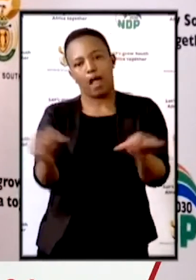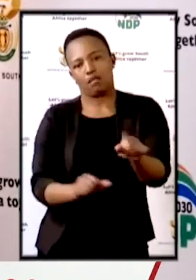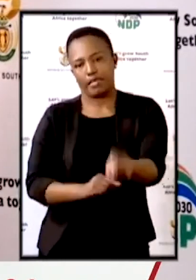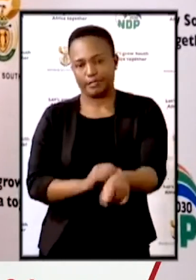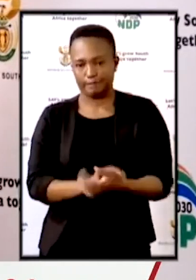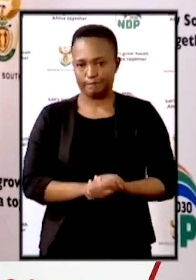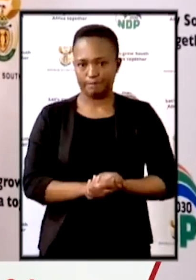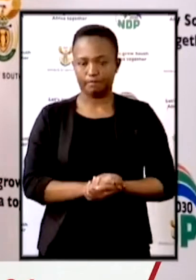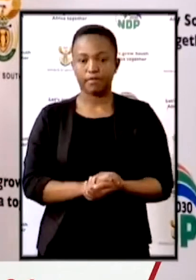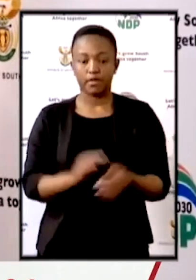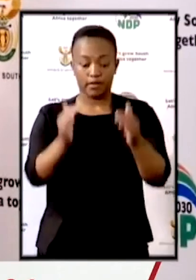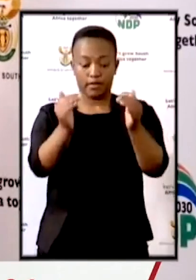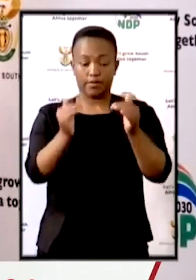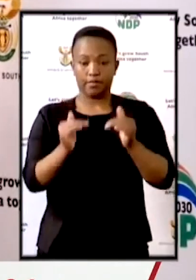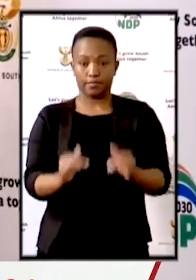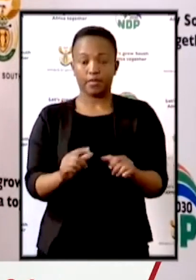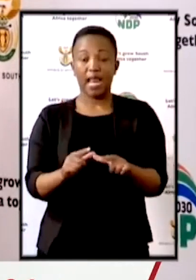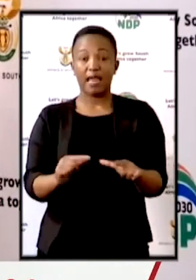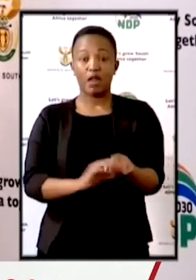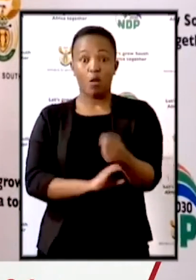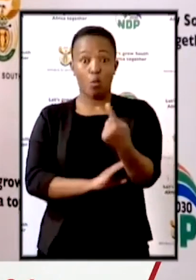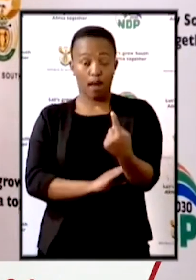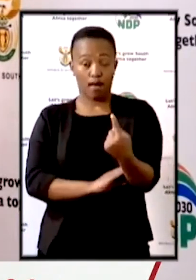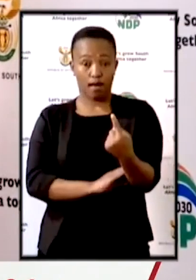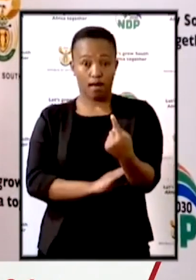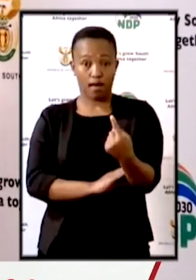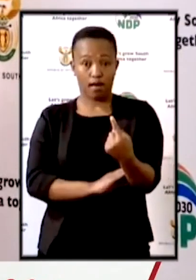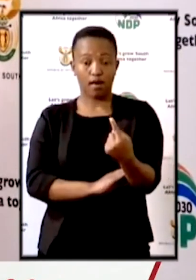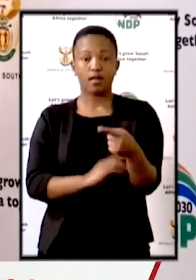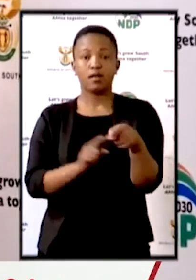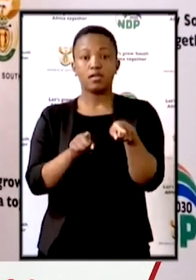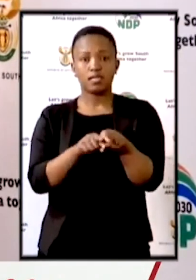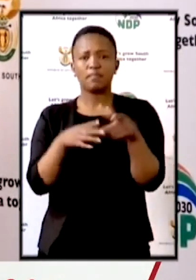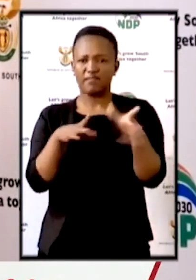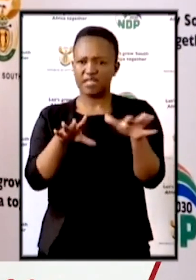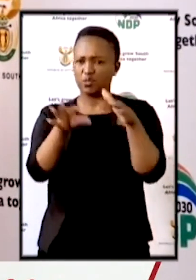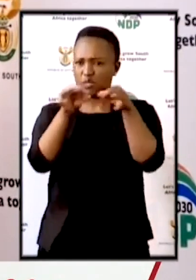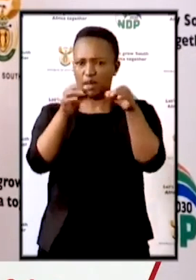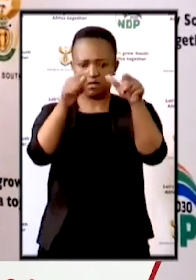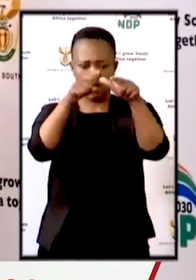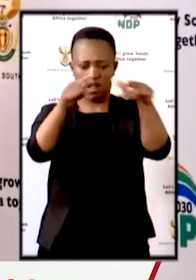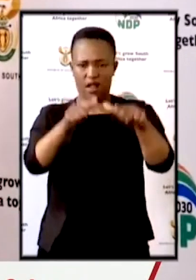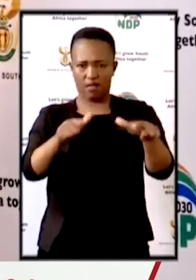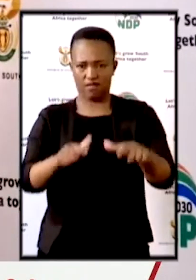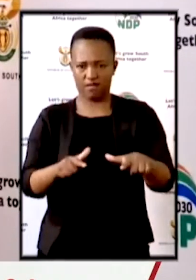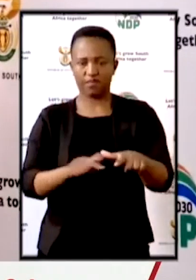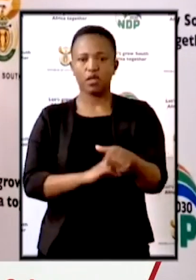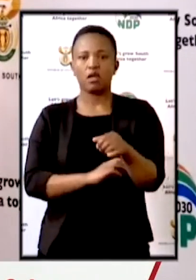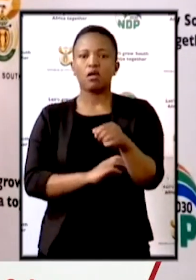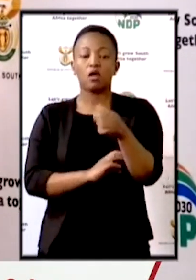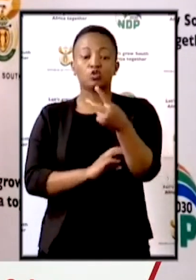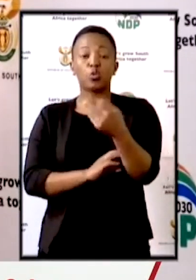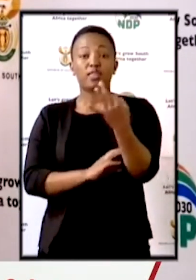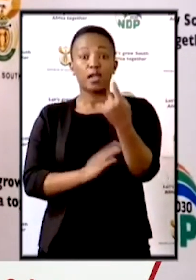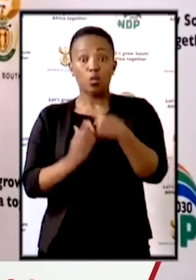Level 1, we will do as I have outlined for other levels. A 2 to 3 week